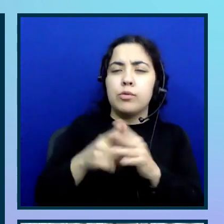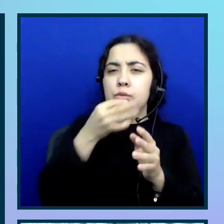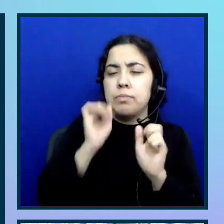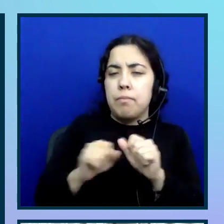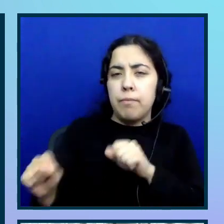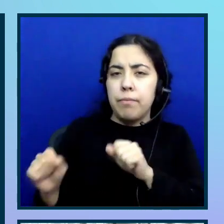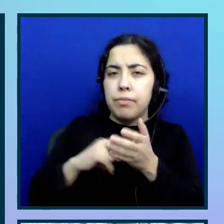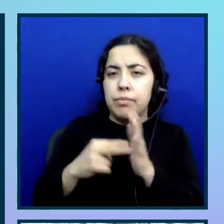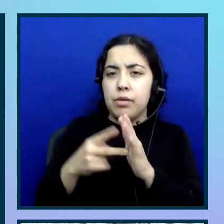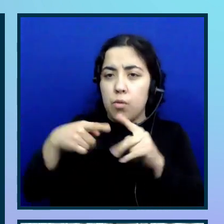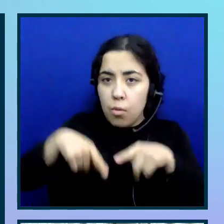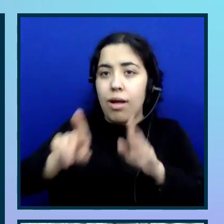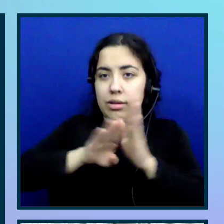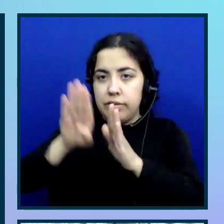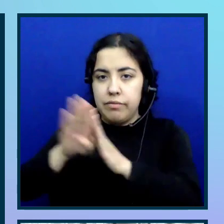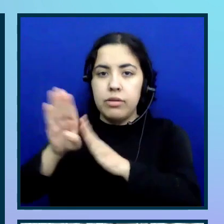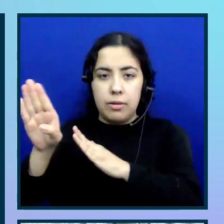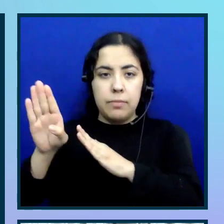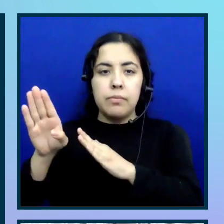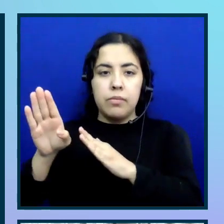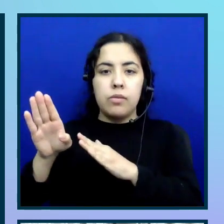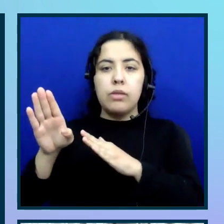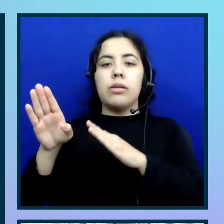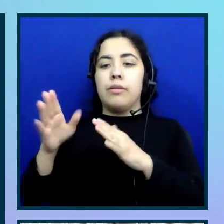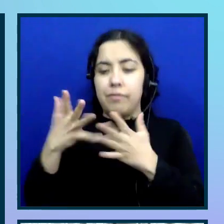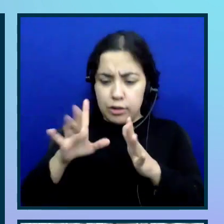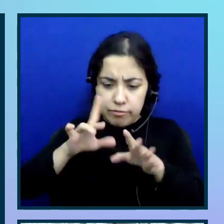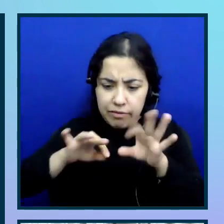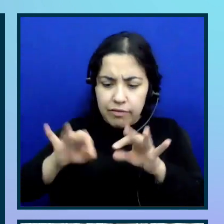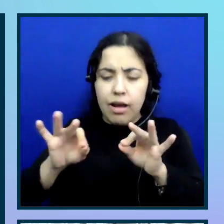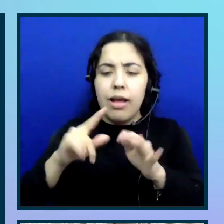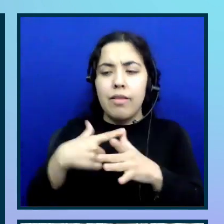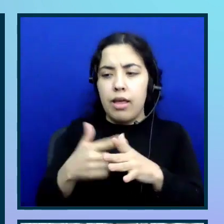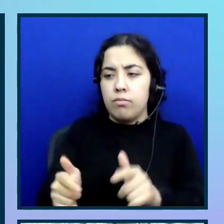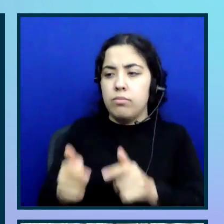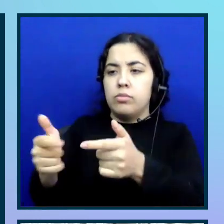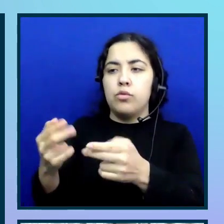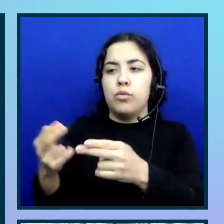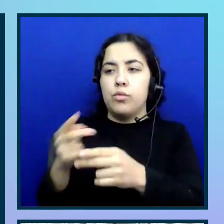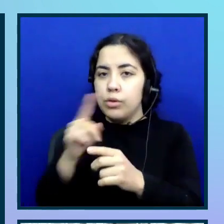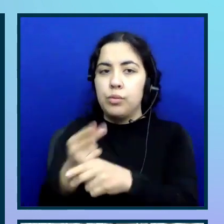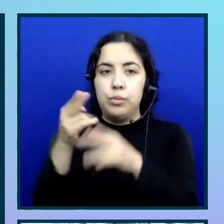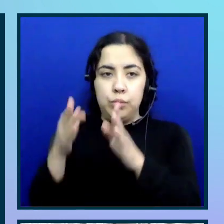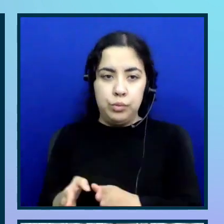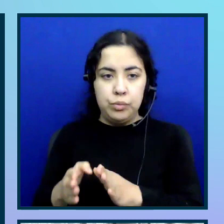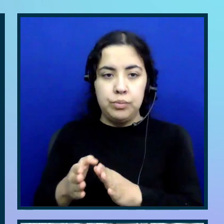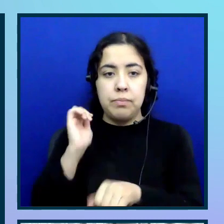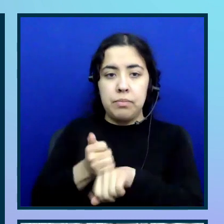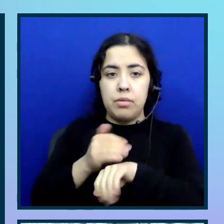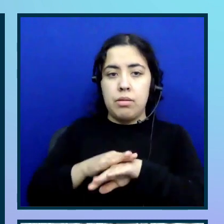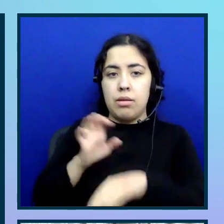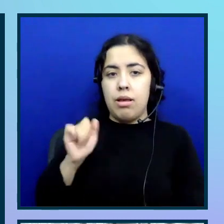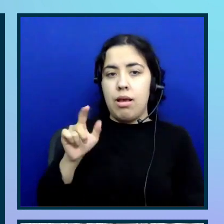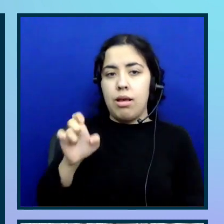So, you know, if you find them when you're developing, they don't end up in the hands of real users. And, you know, since it's built on Axe Core, we really